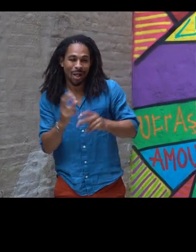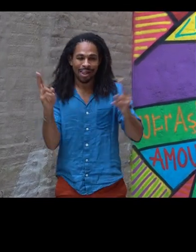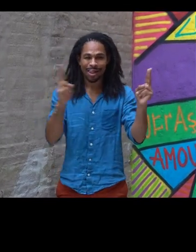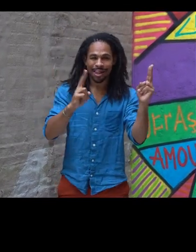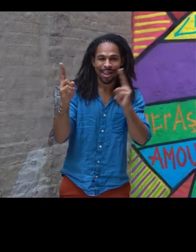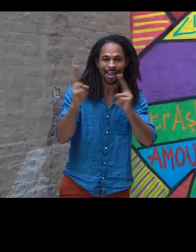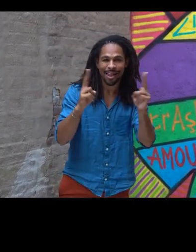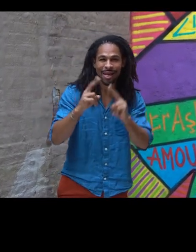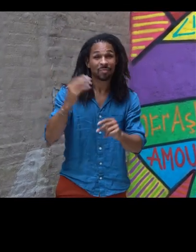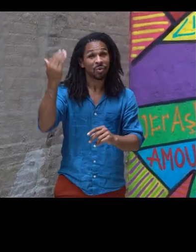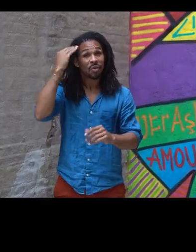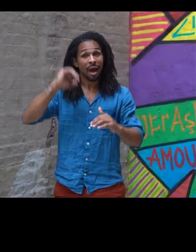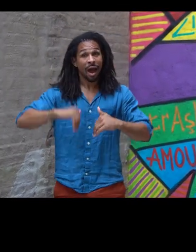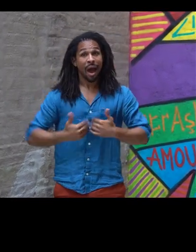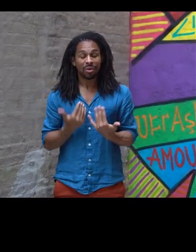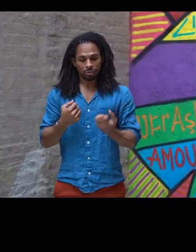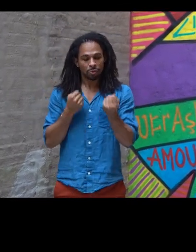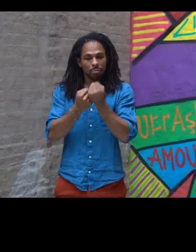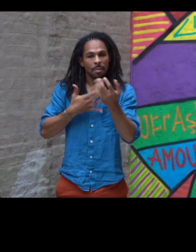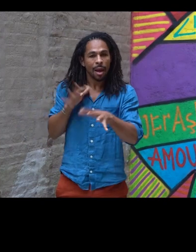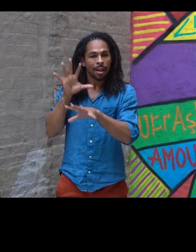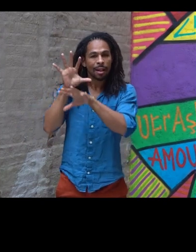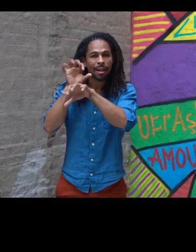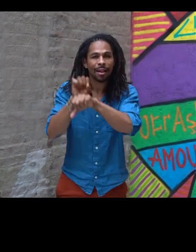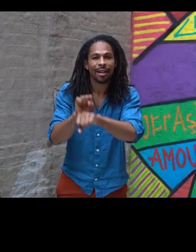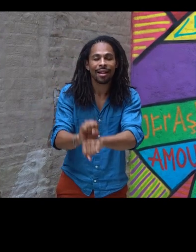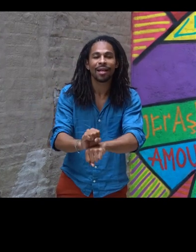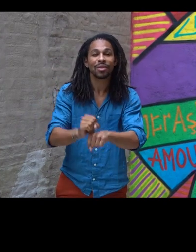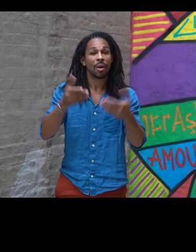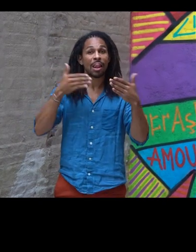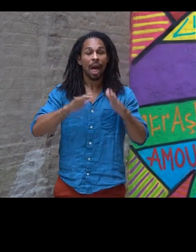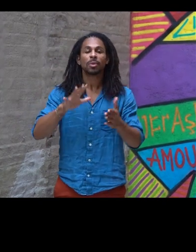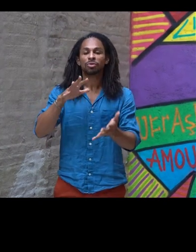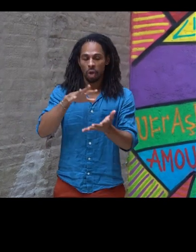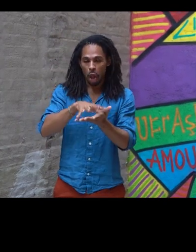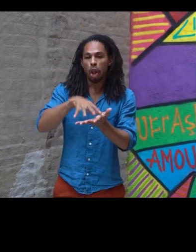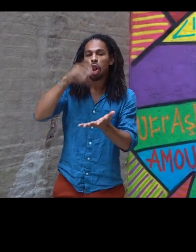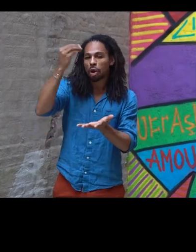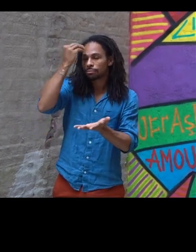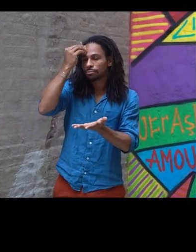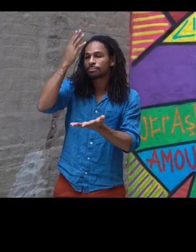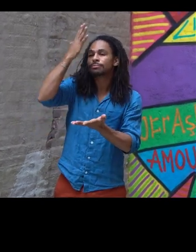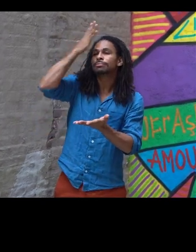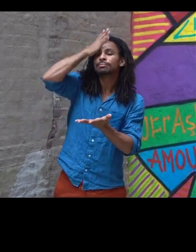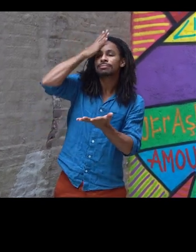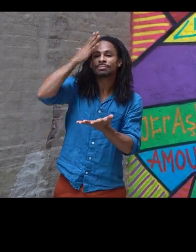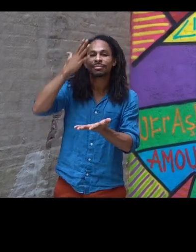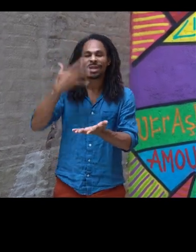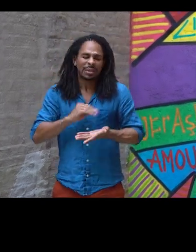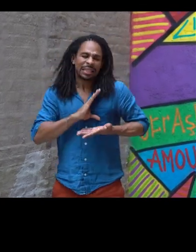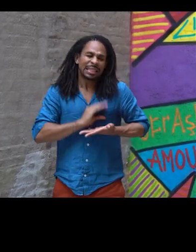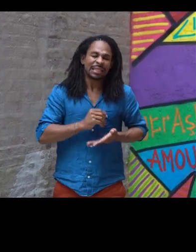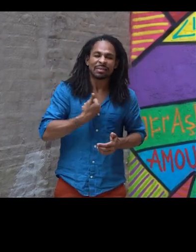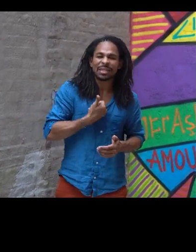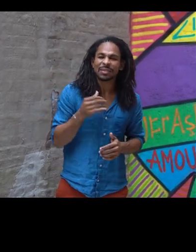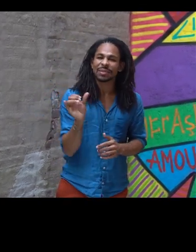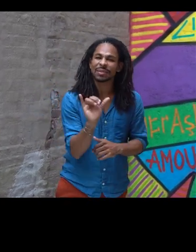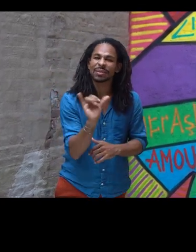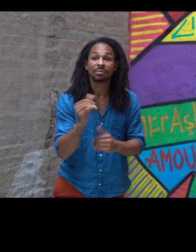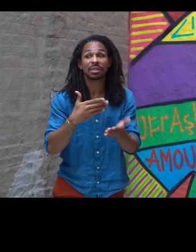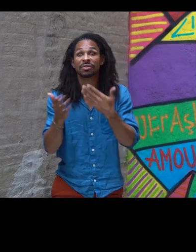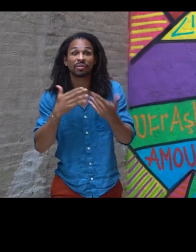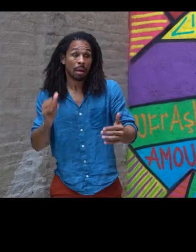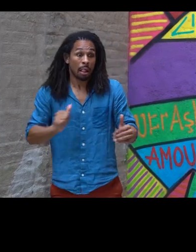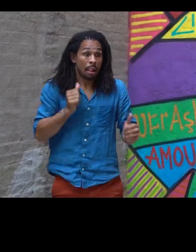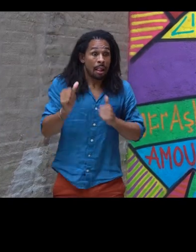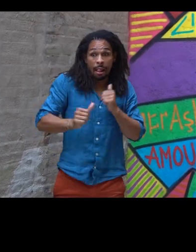Inside jokes, you know, just how to light my smoke. Sure, you allow me to be lesser. you allow me to learn lessons. And